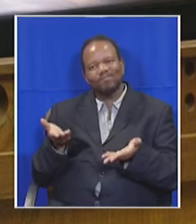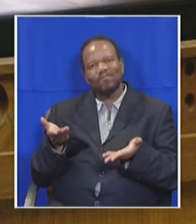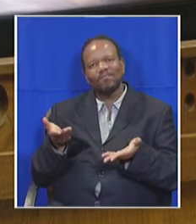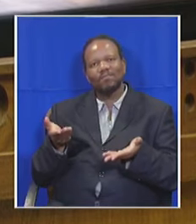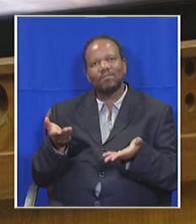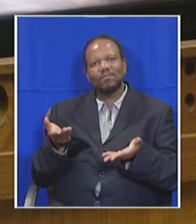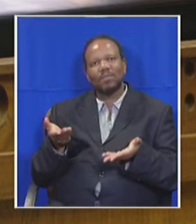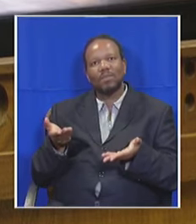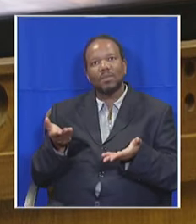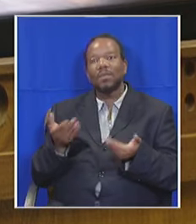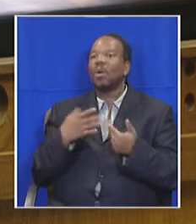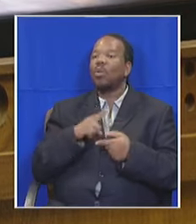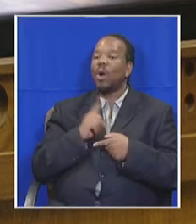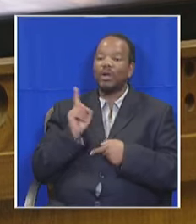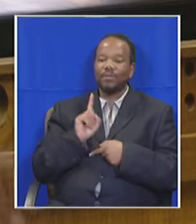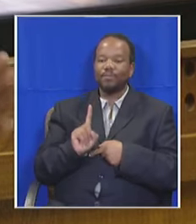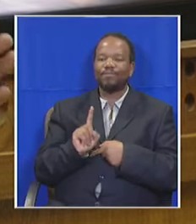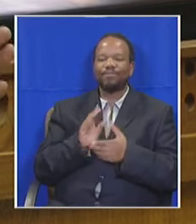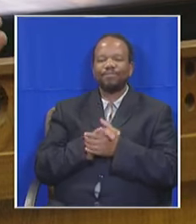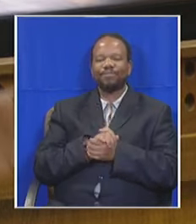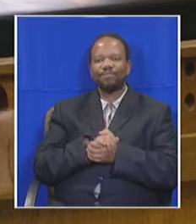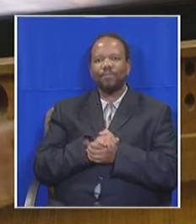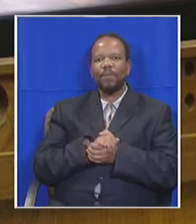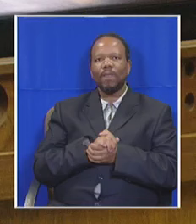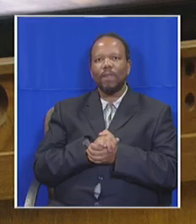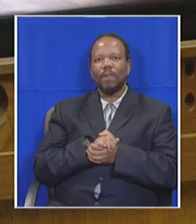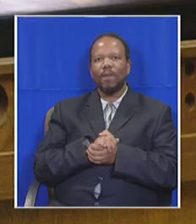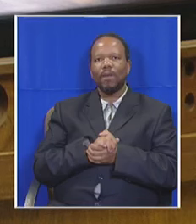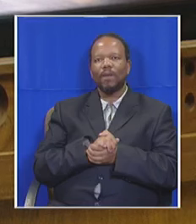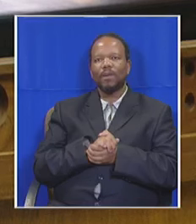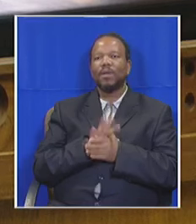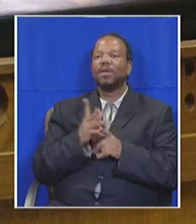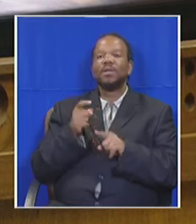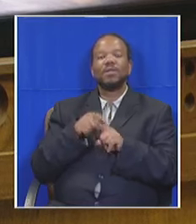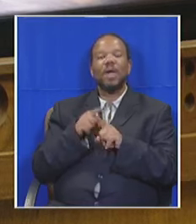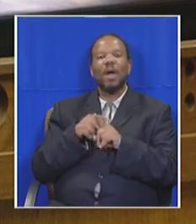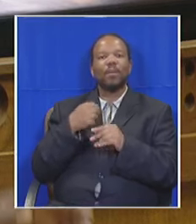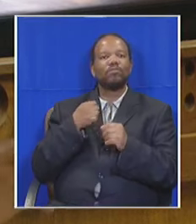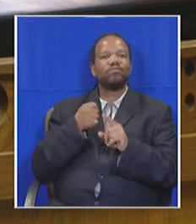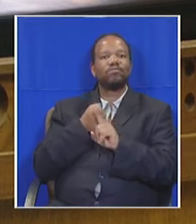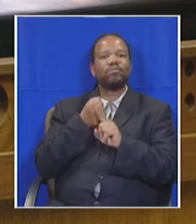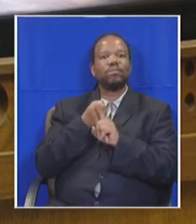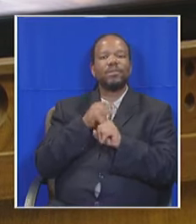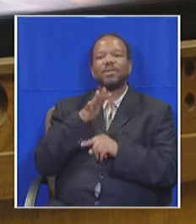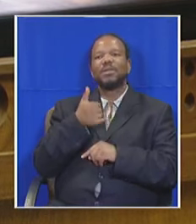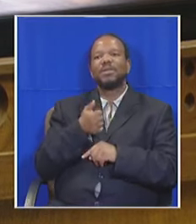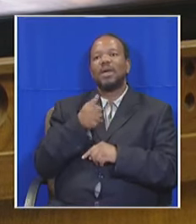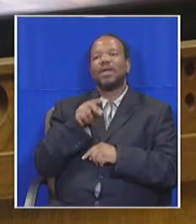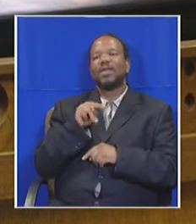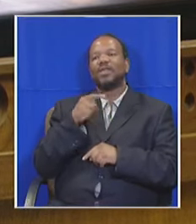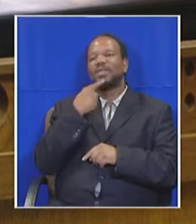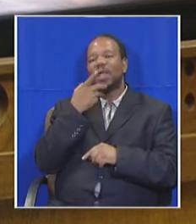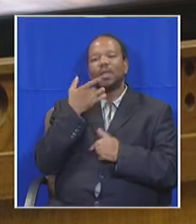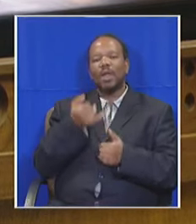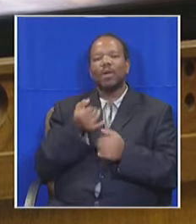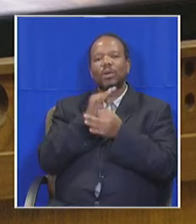did we get here? Well, during the days of the struggle, the ANC said liberation now, education